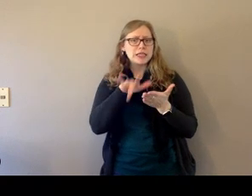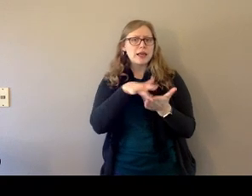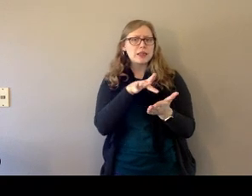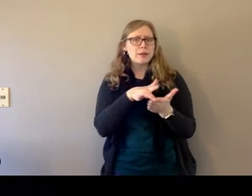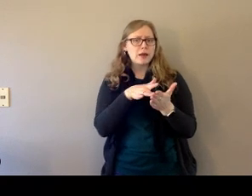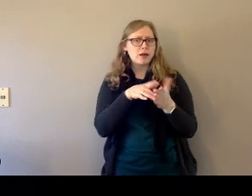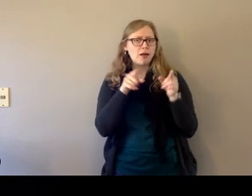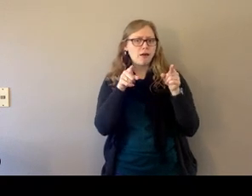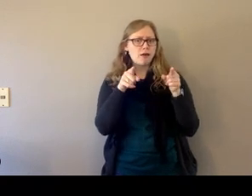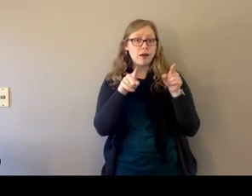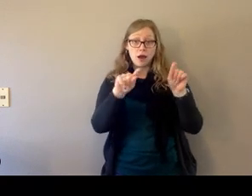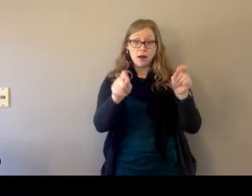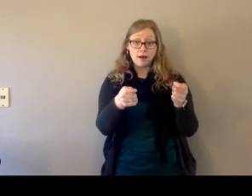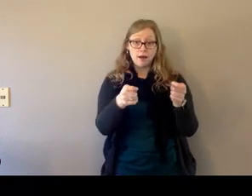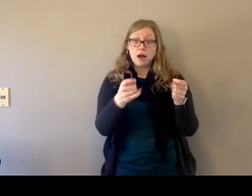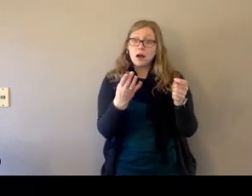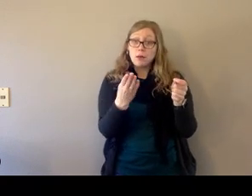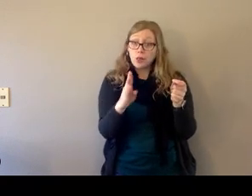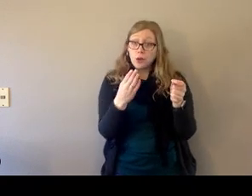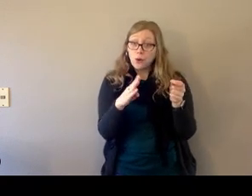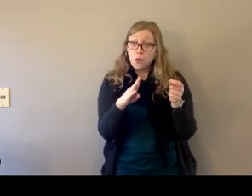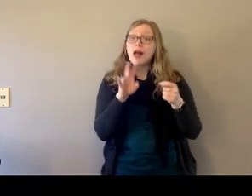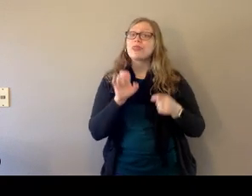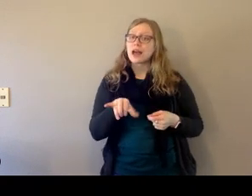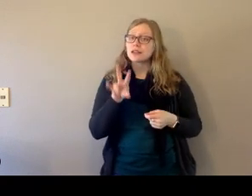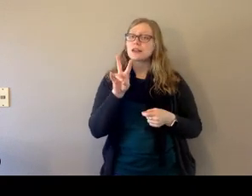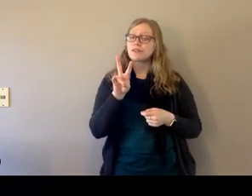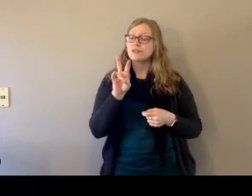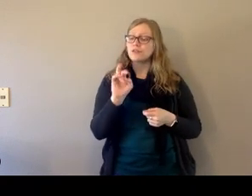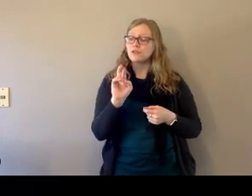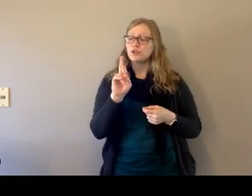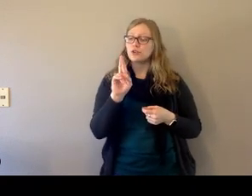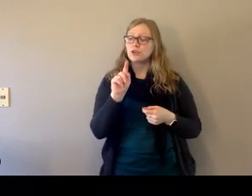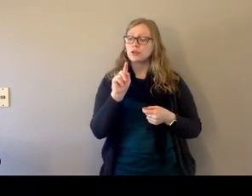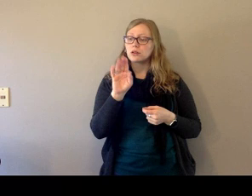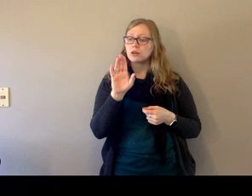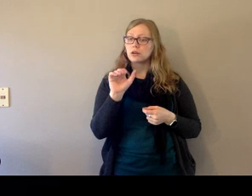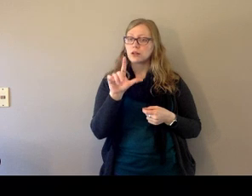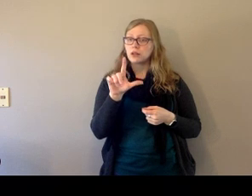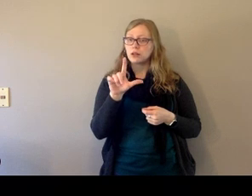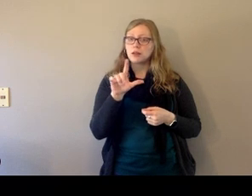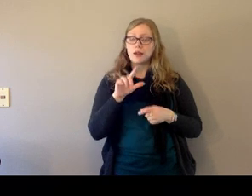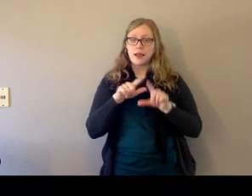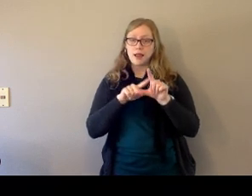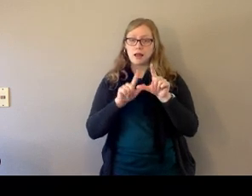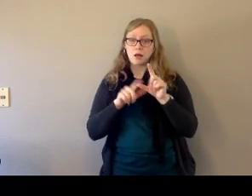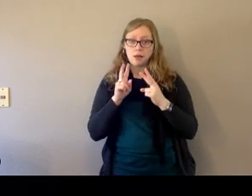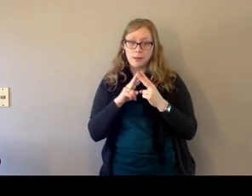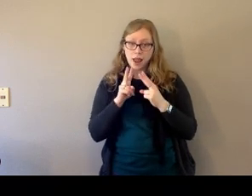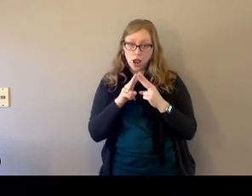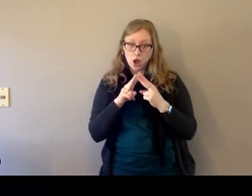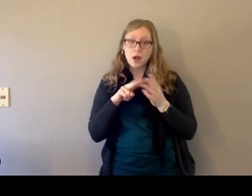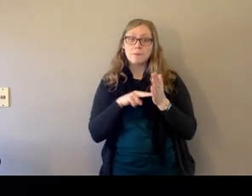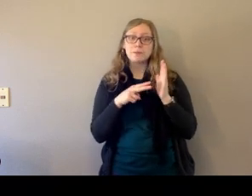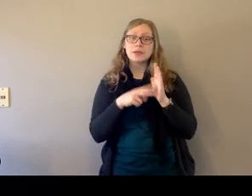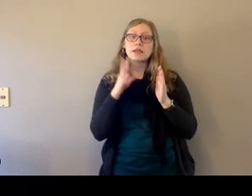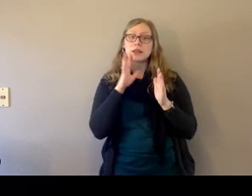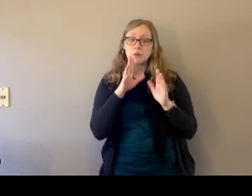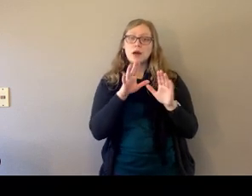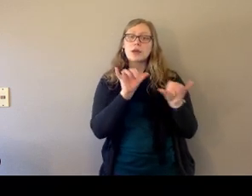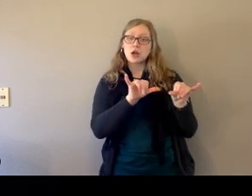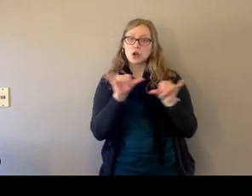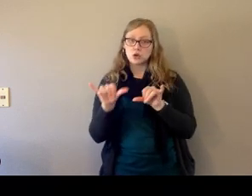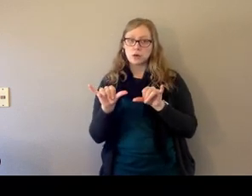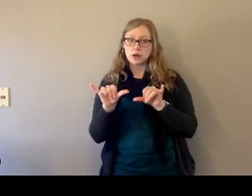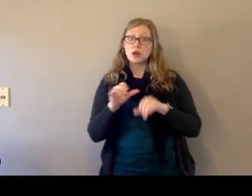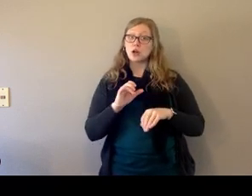is a vertical angle pair. So I can see that they will be congruent. And so the theorem or postulate I'm